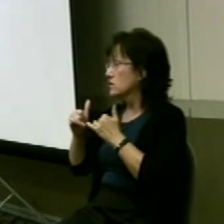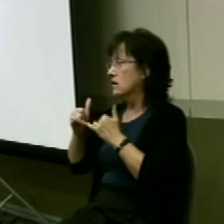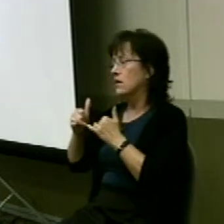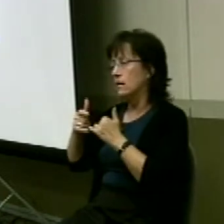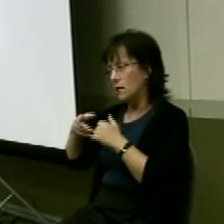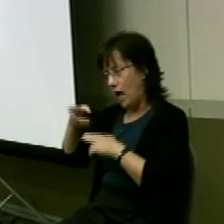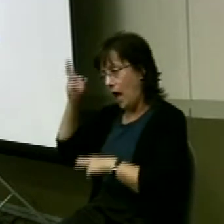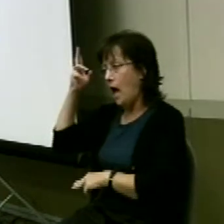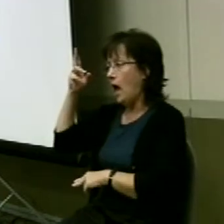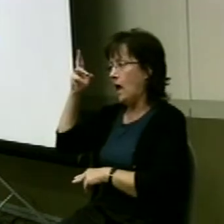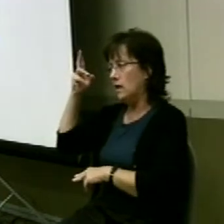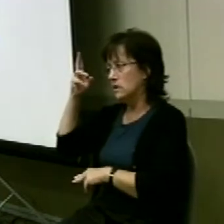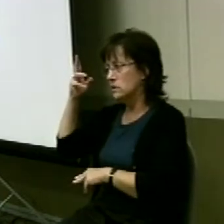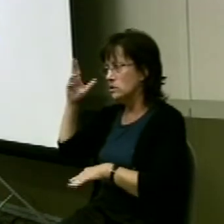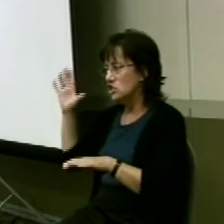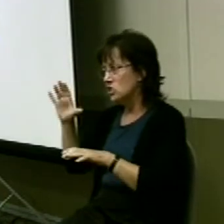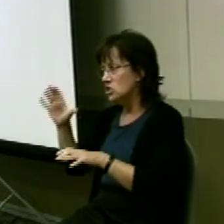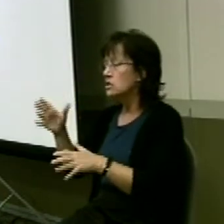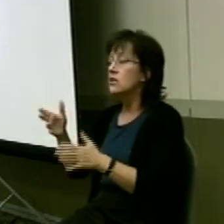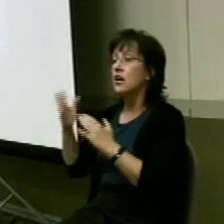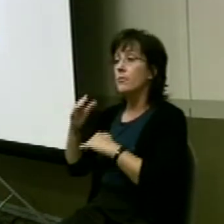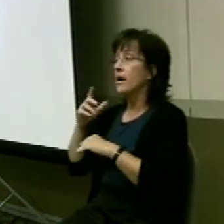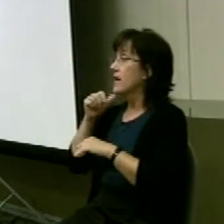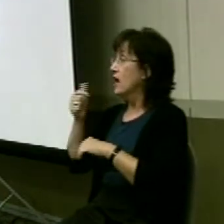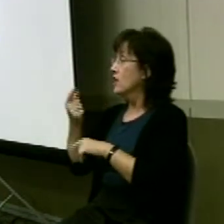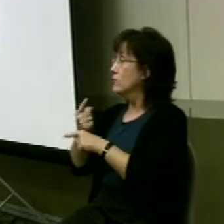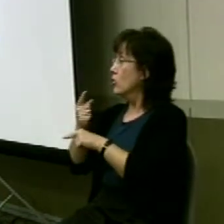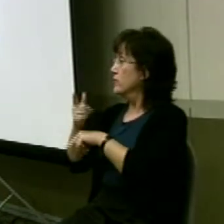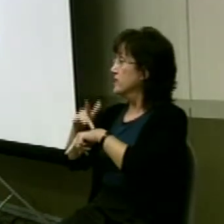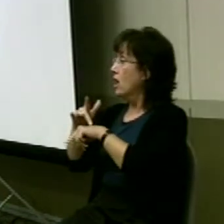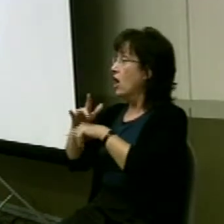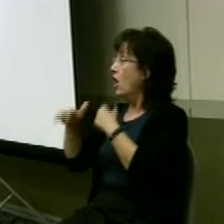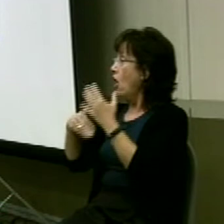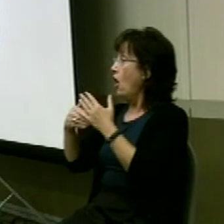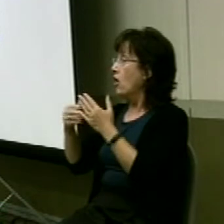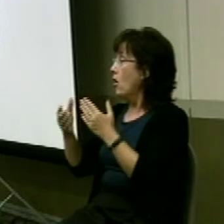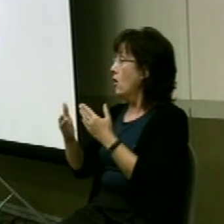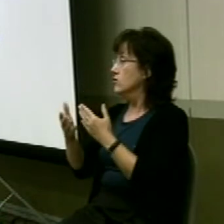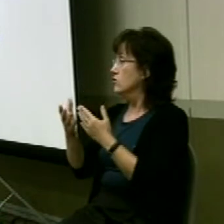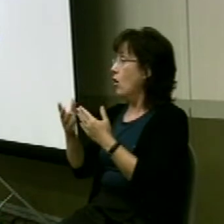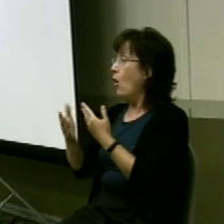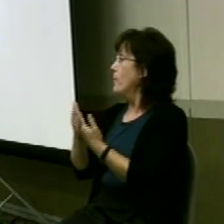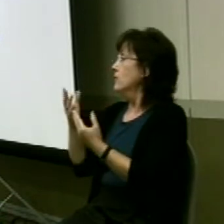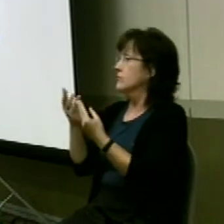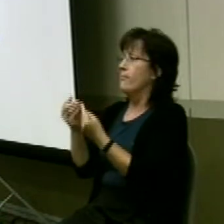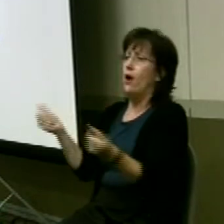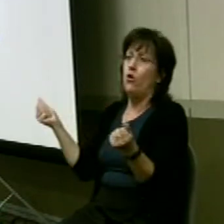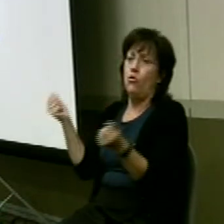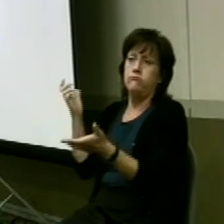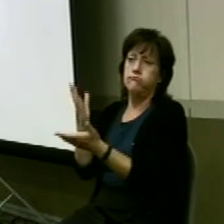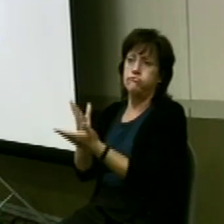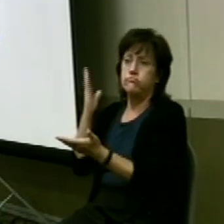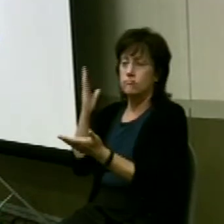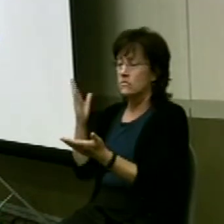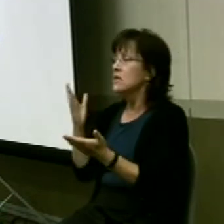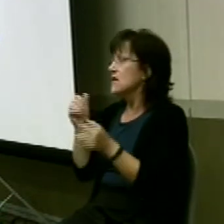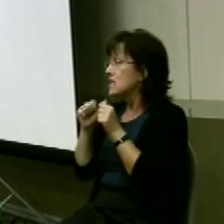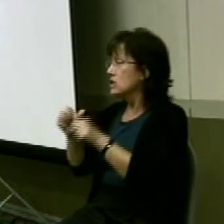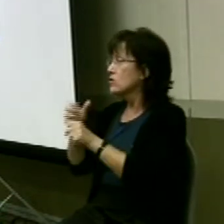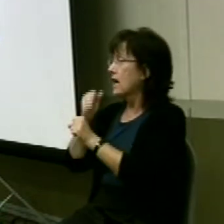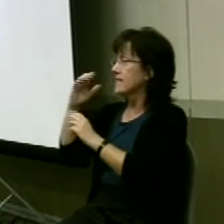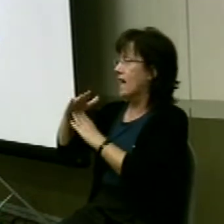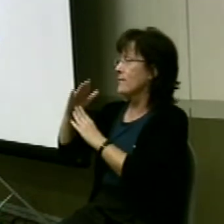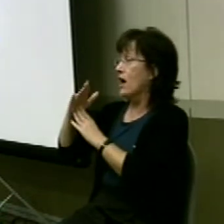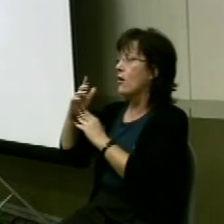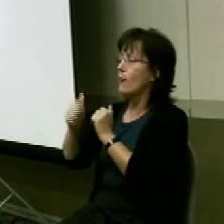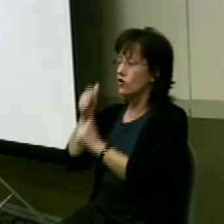the aggression was still very, very high, but the inappropriate touching had all but been extinguished. He